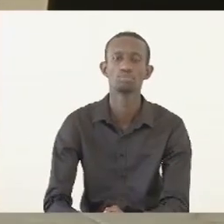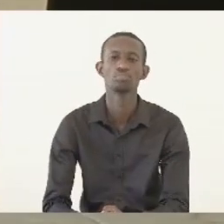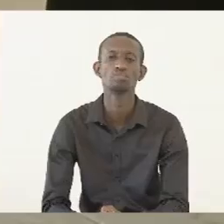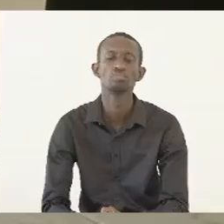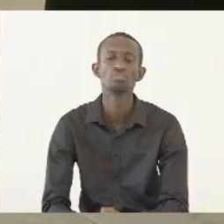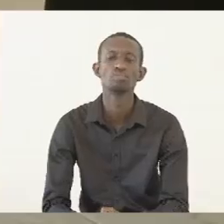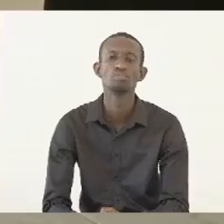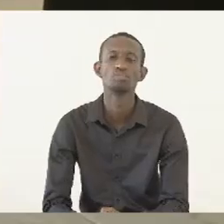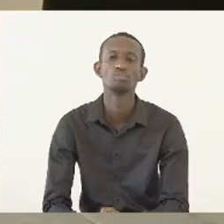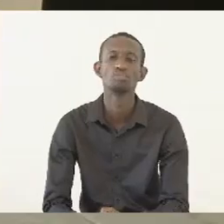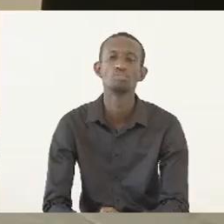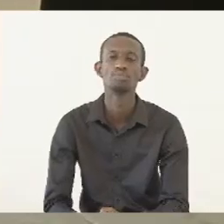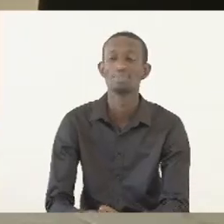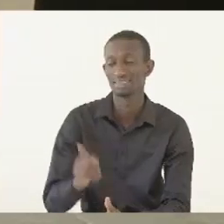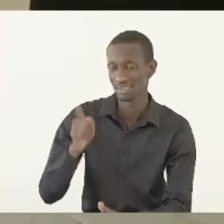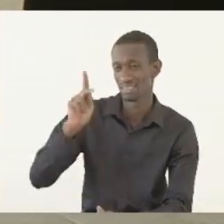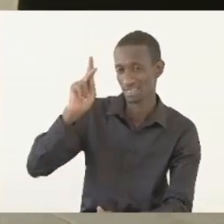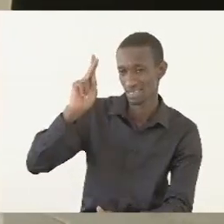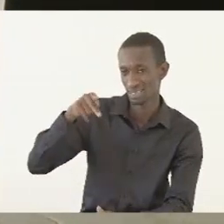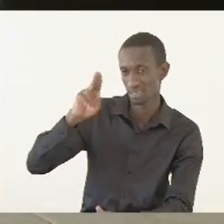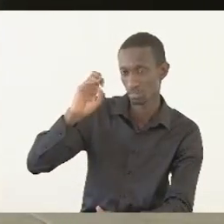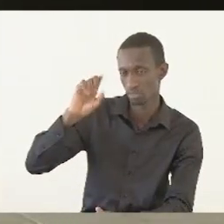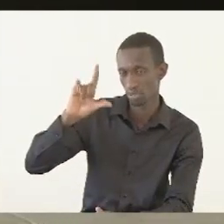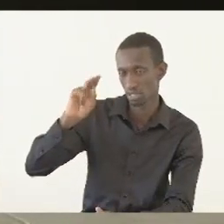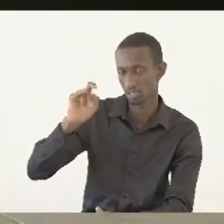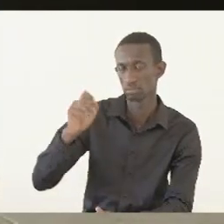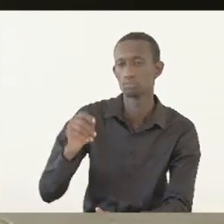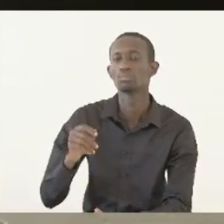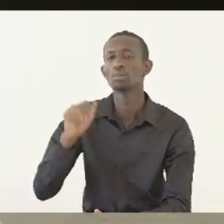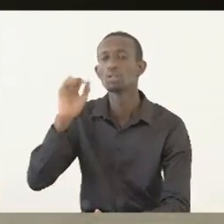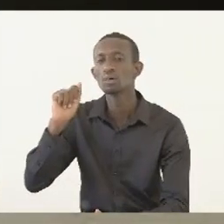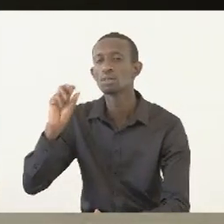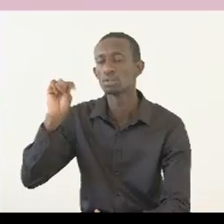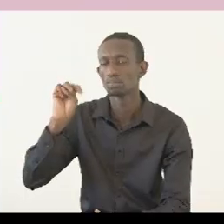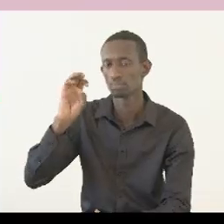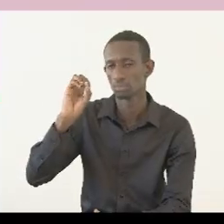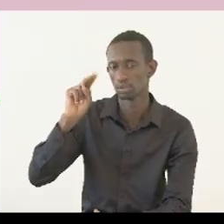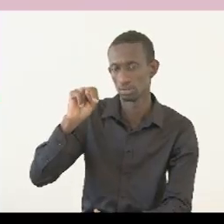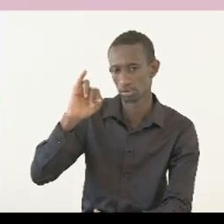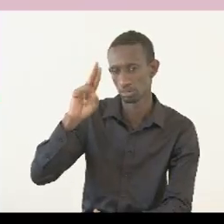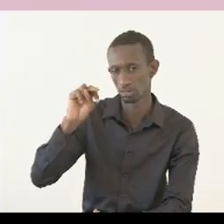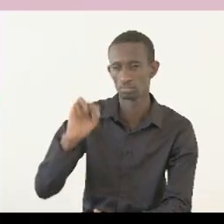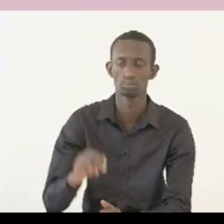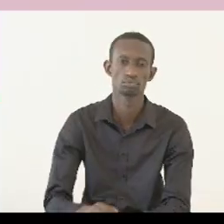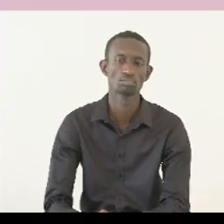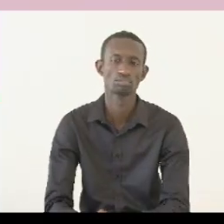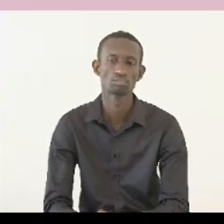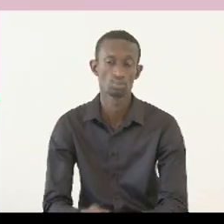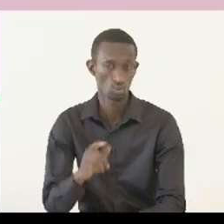ion. It is a polyatomic ion, ammonium ion. Now, we